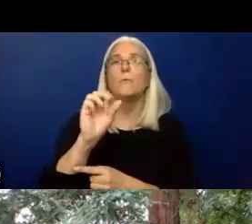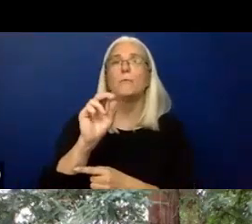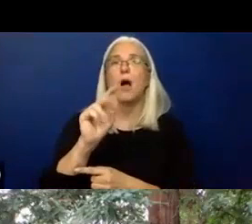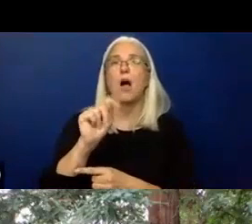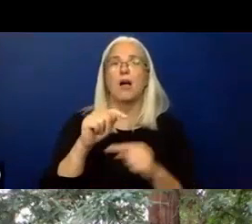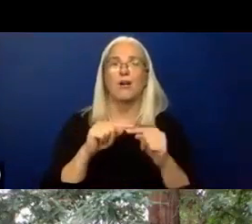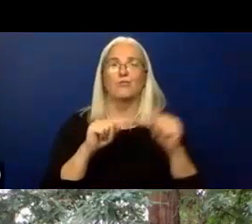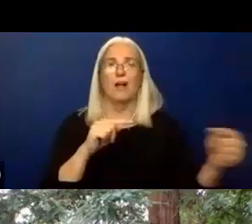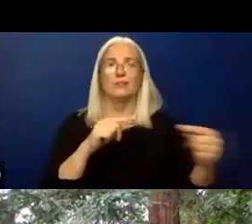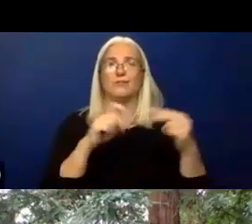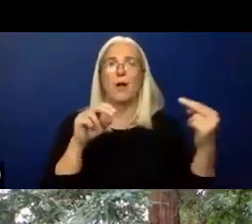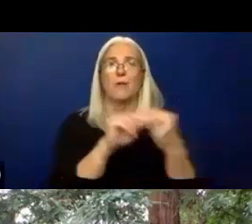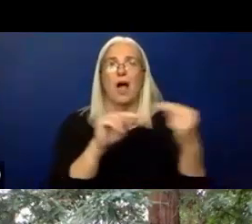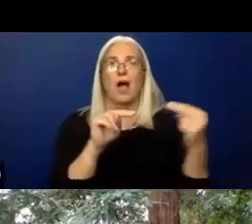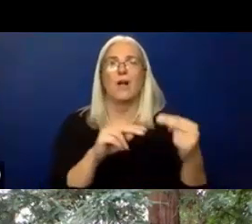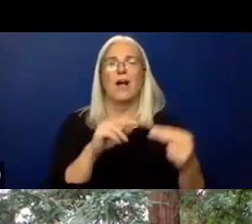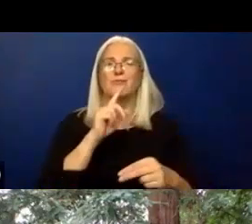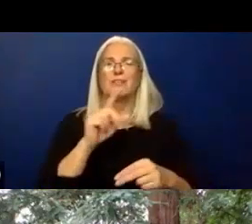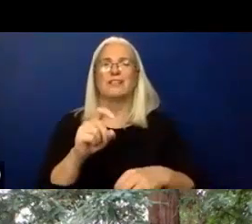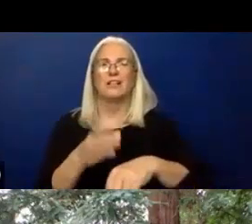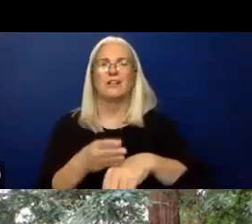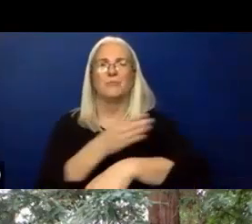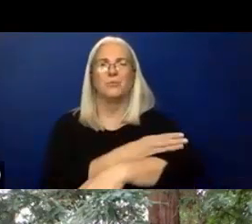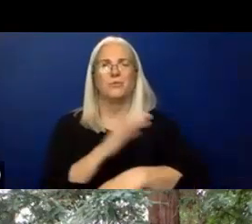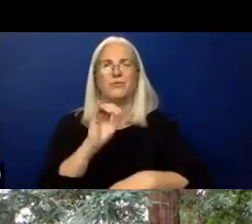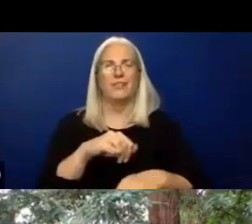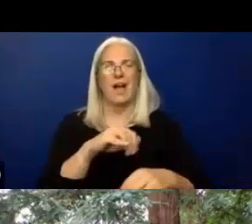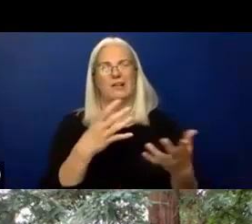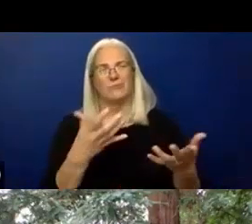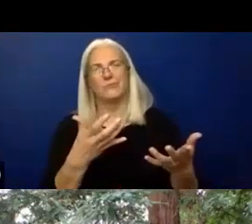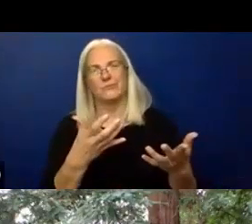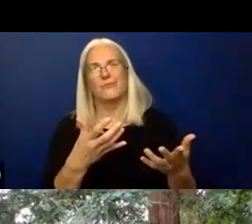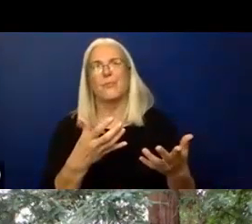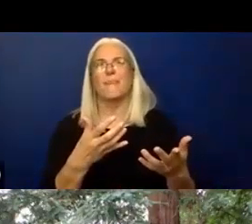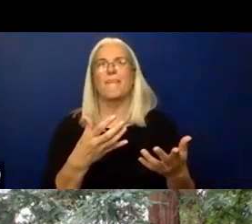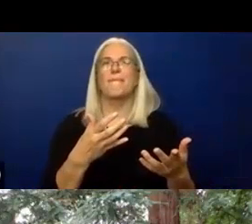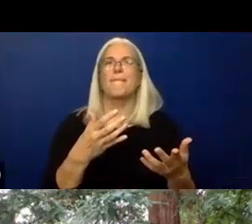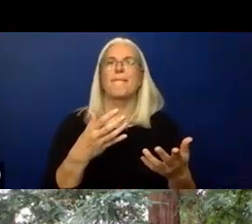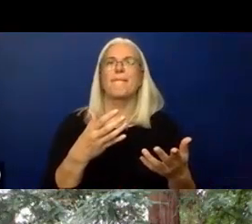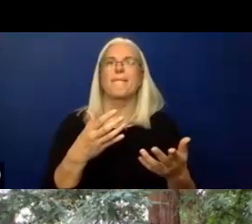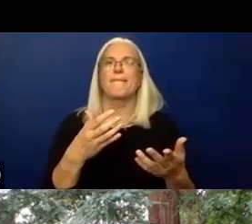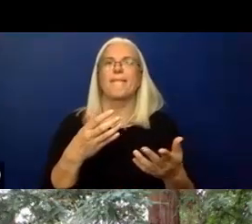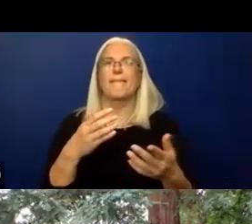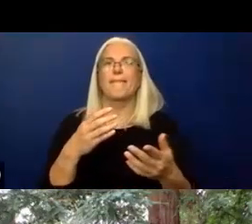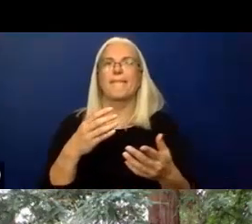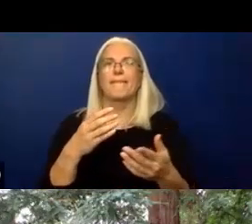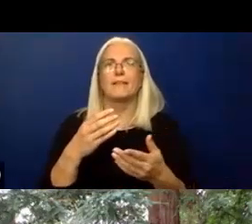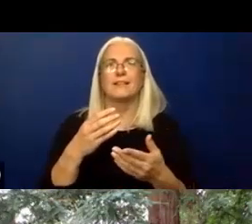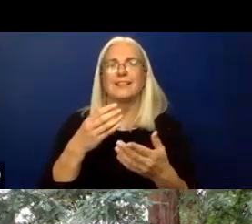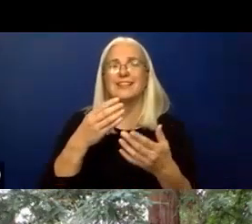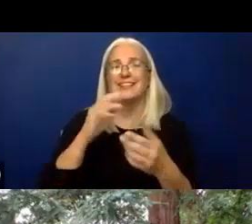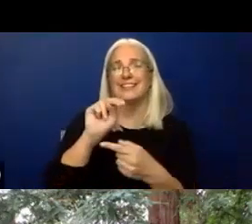The Nixle alerts still seem to be befuddling to me, as I communicated with Senator McGuire